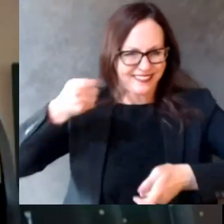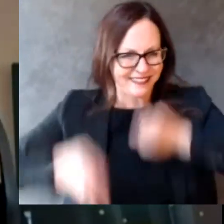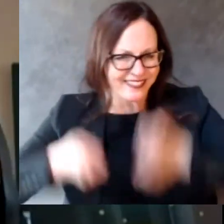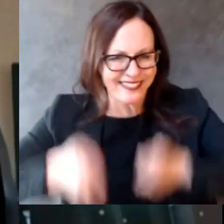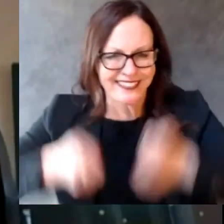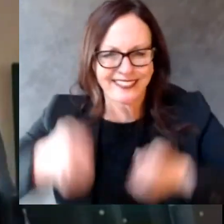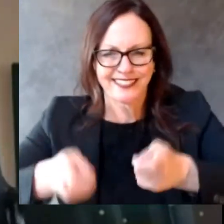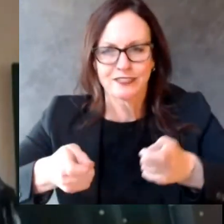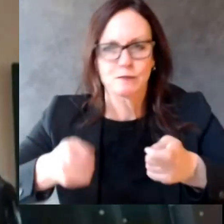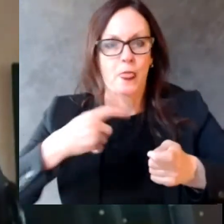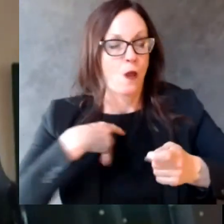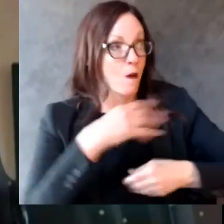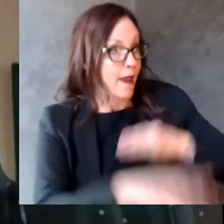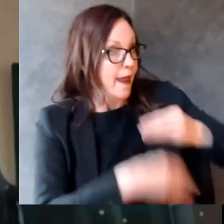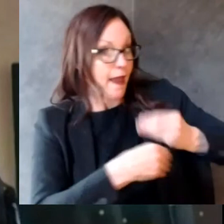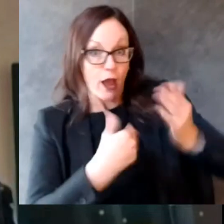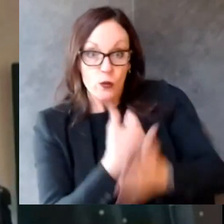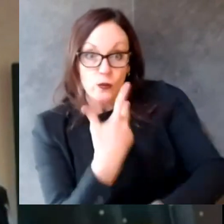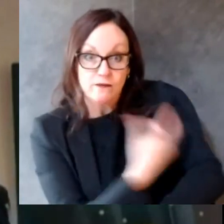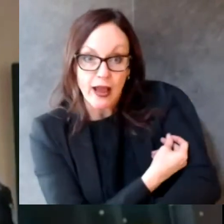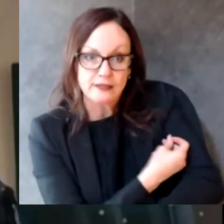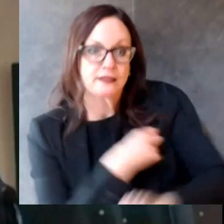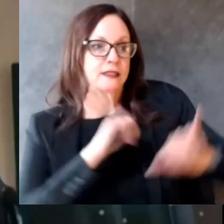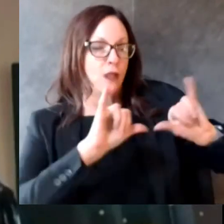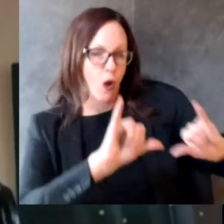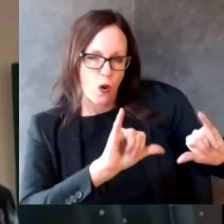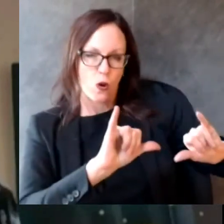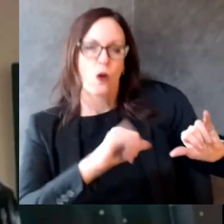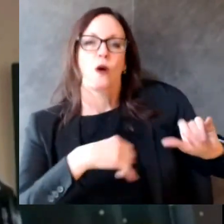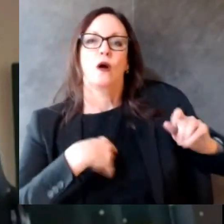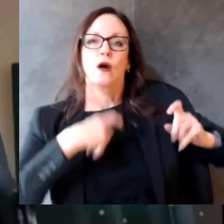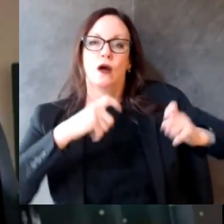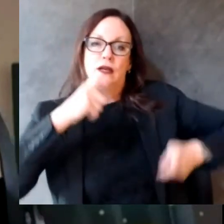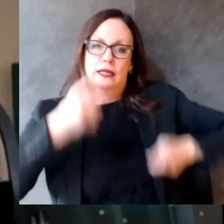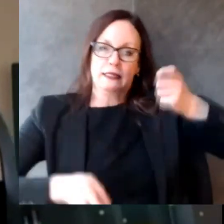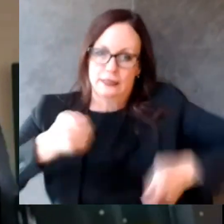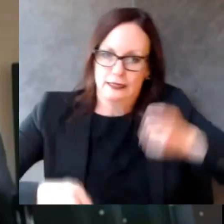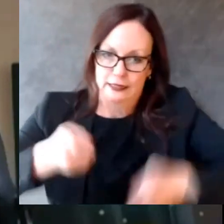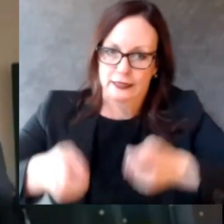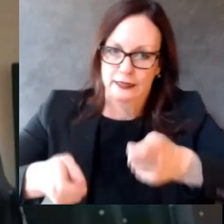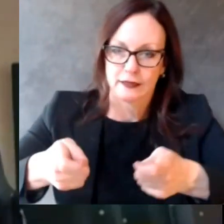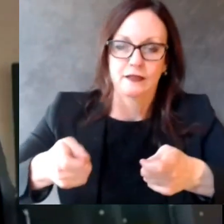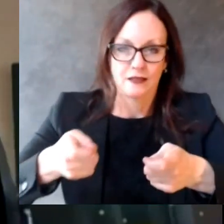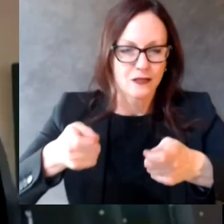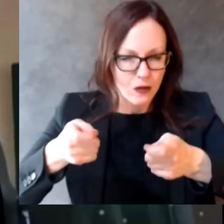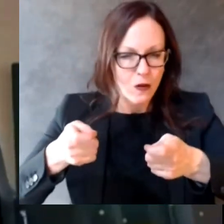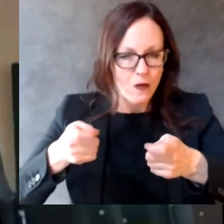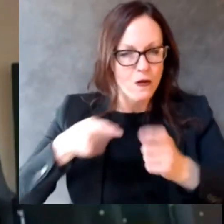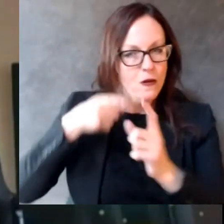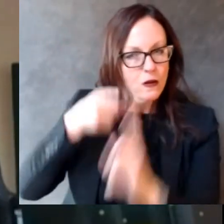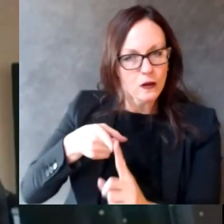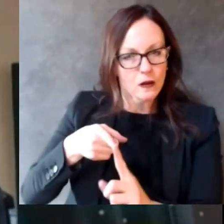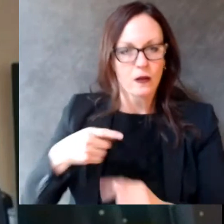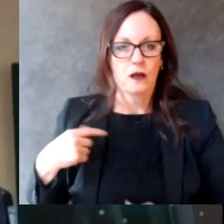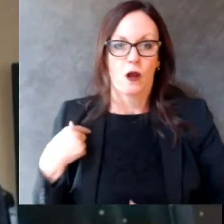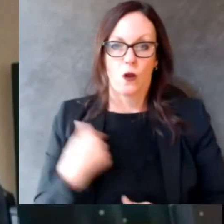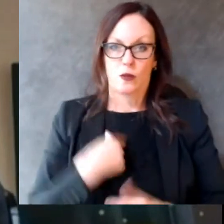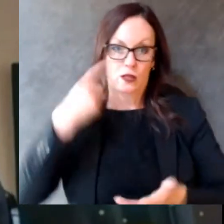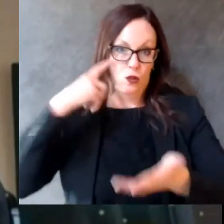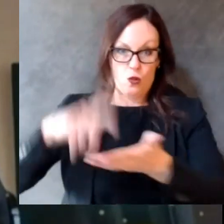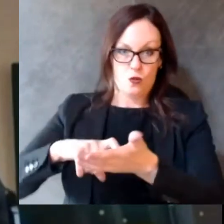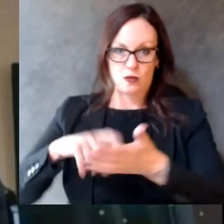primarily on Moderna or J&J, who have pediatric populations, may start to